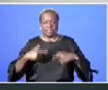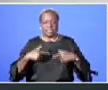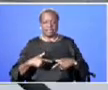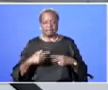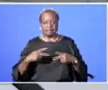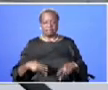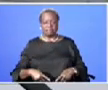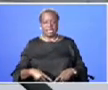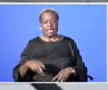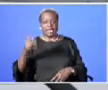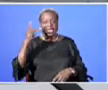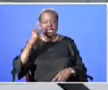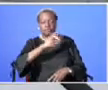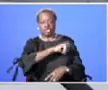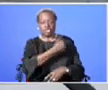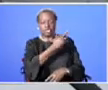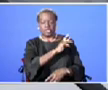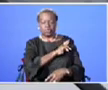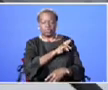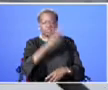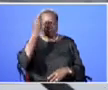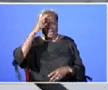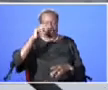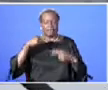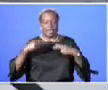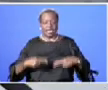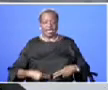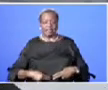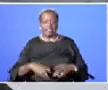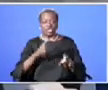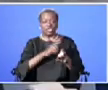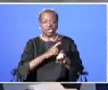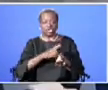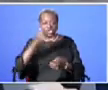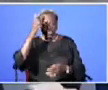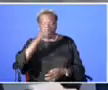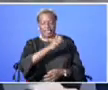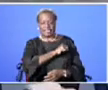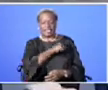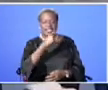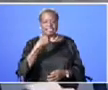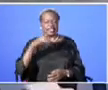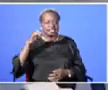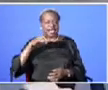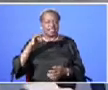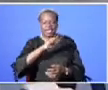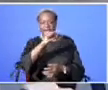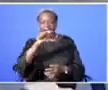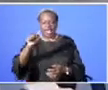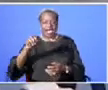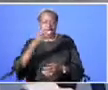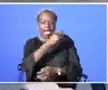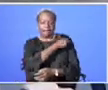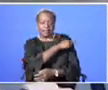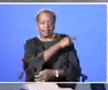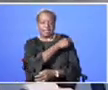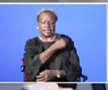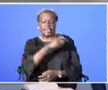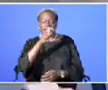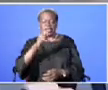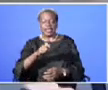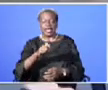Roll, Minister of Health, the Honorable Dr. Dwayne Sand, says Air Ambulance has acquired a number of transportation isolation chambers